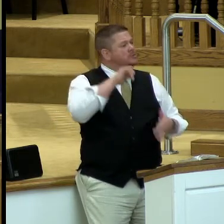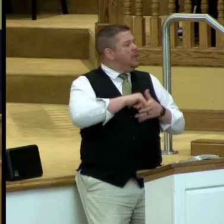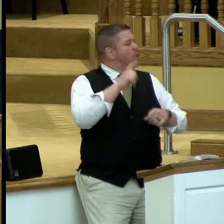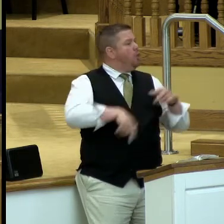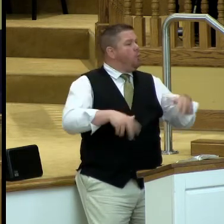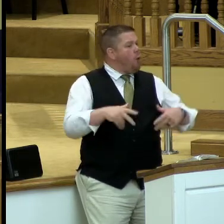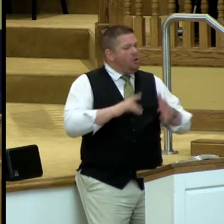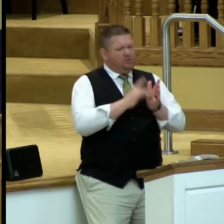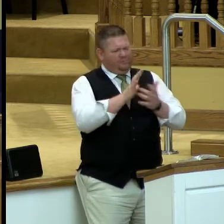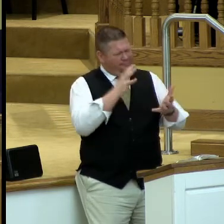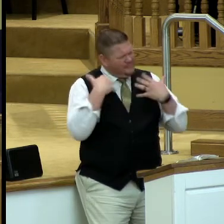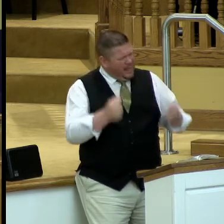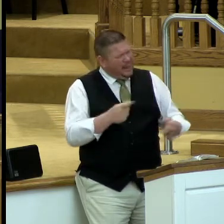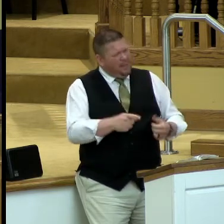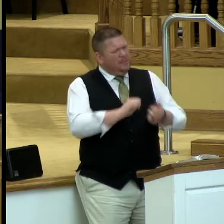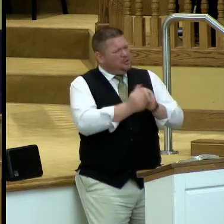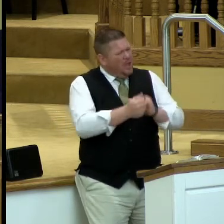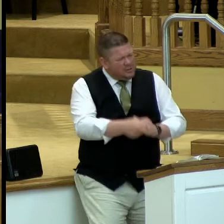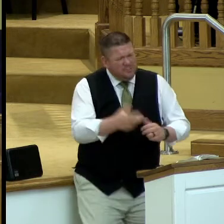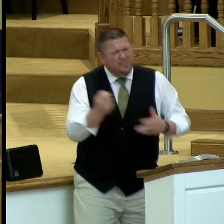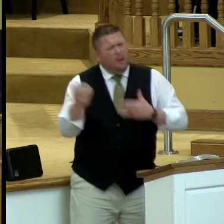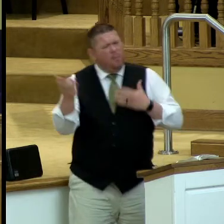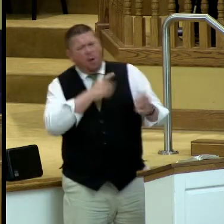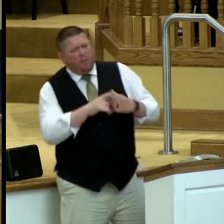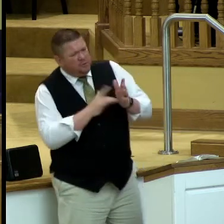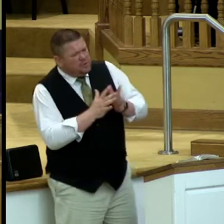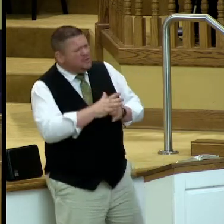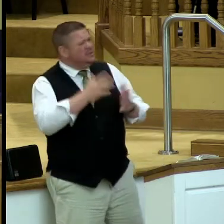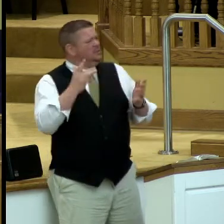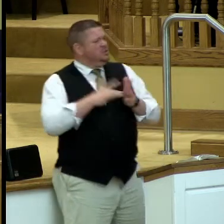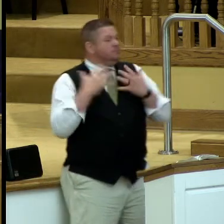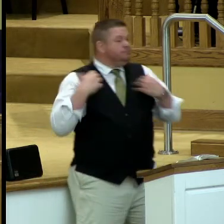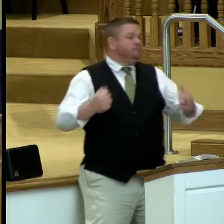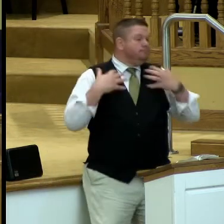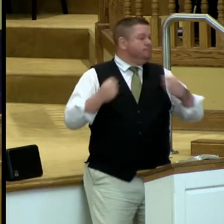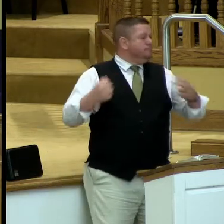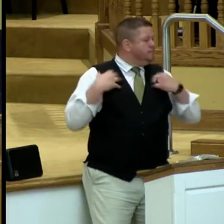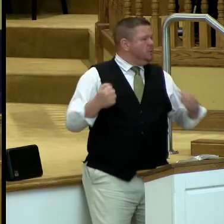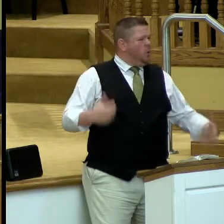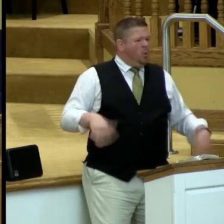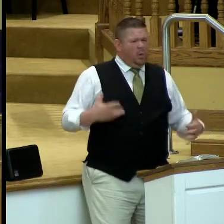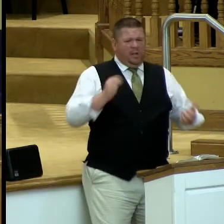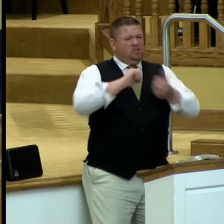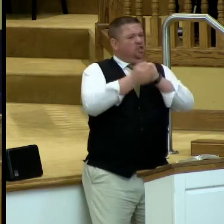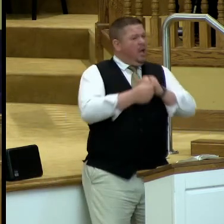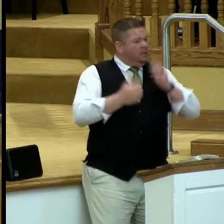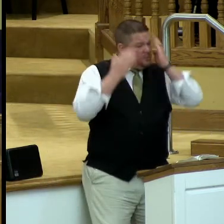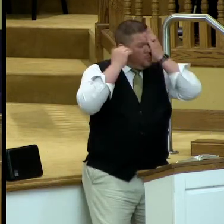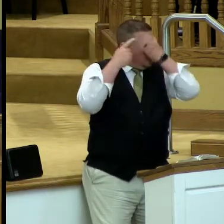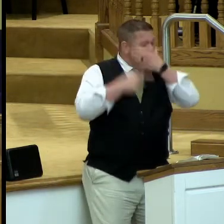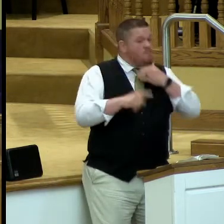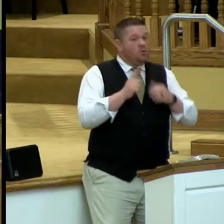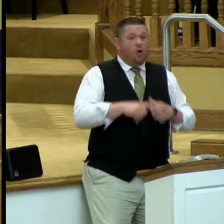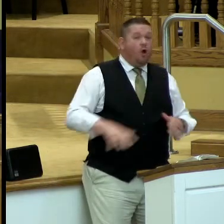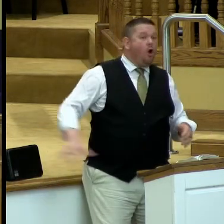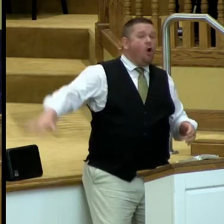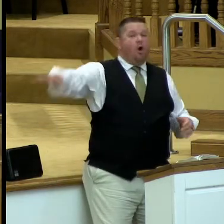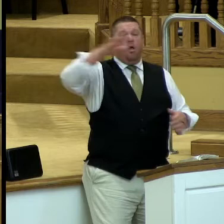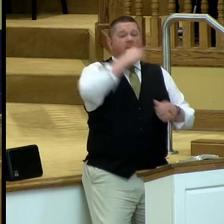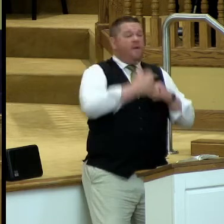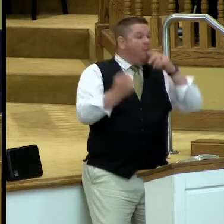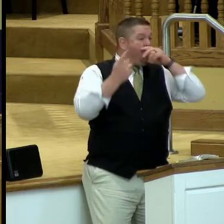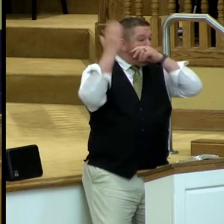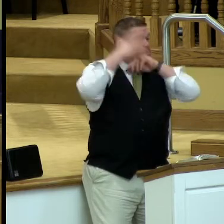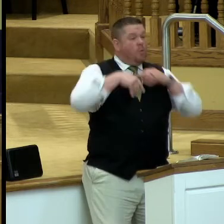that couldn't walk, that his friends brought him and lowered him down through the roof? Yeah, he got fixed, but you know what happens through all of it that